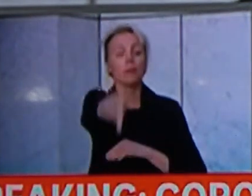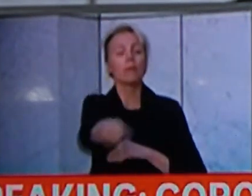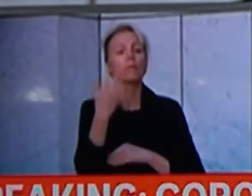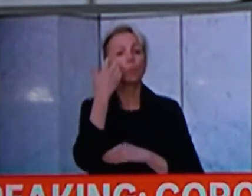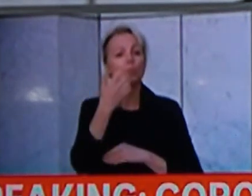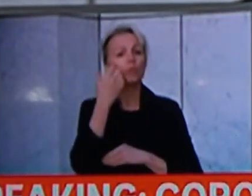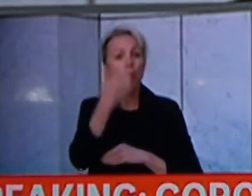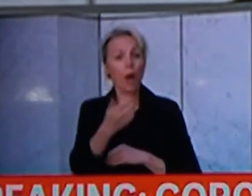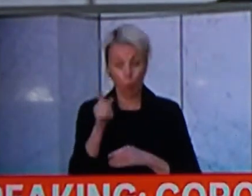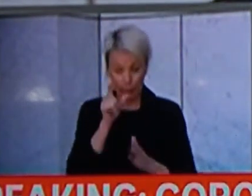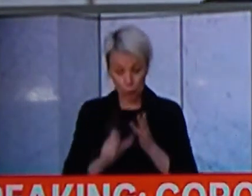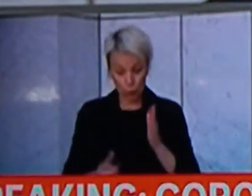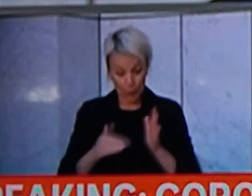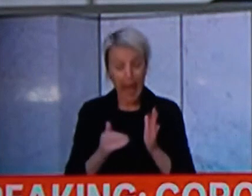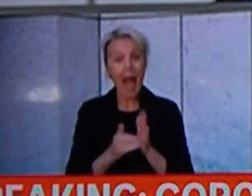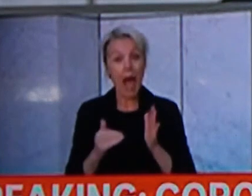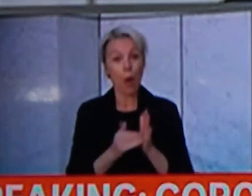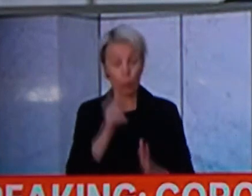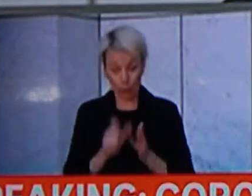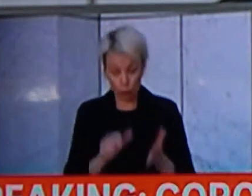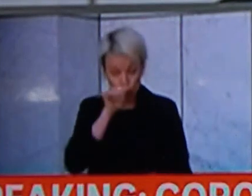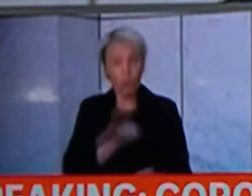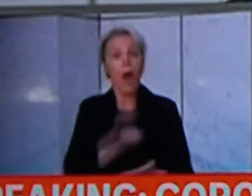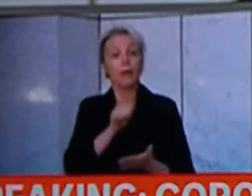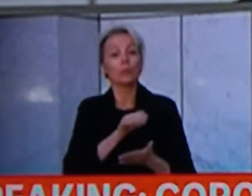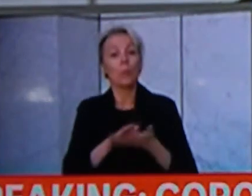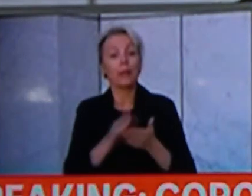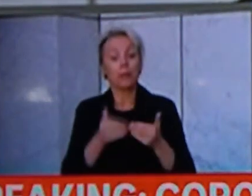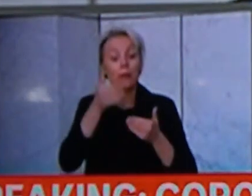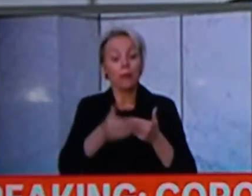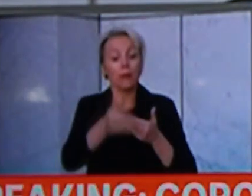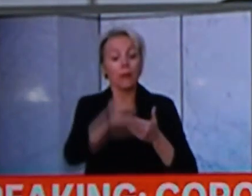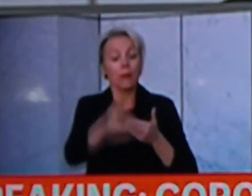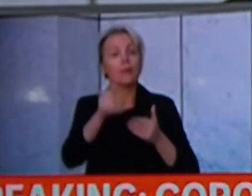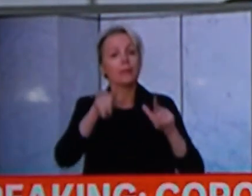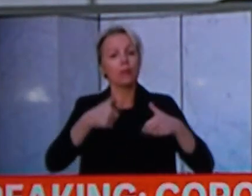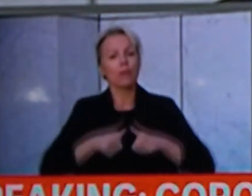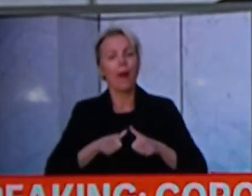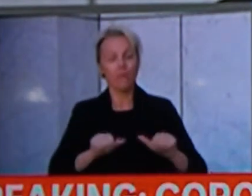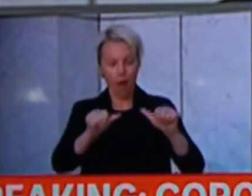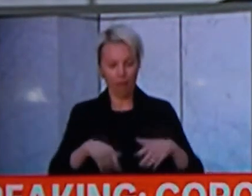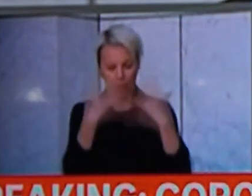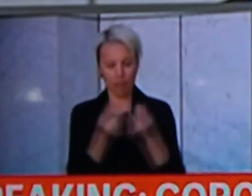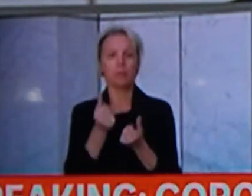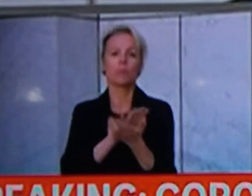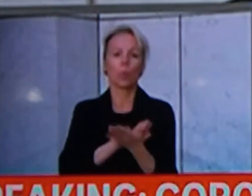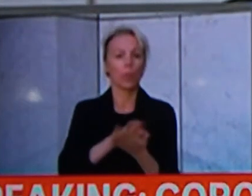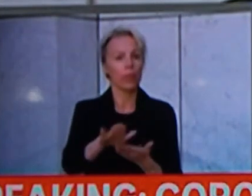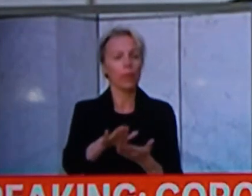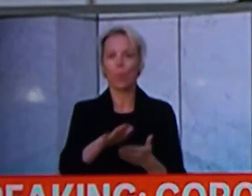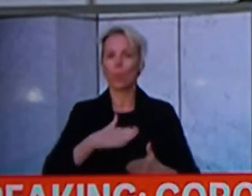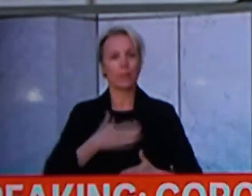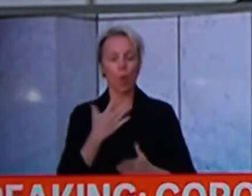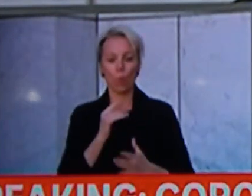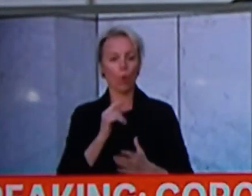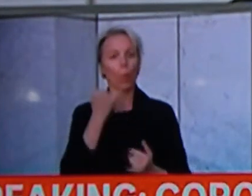what we do now, we do right now. And then we build back from that period of time, and we don't, as little as possible, put